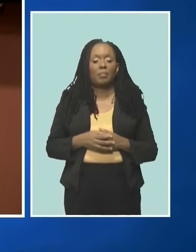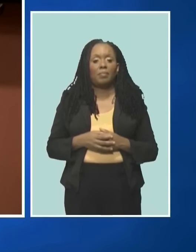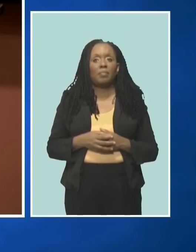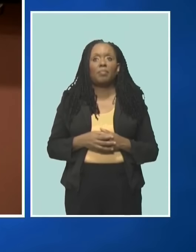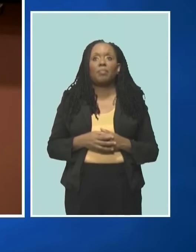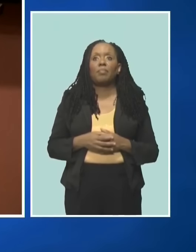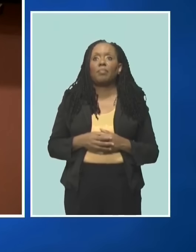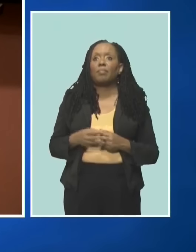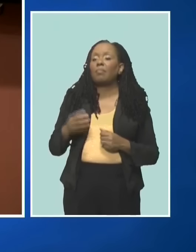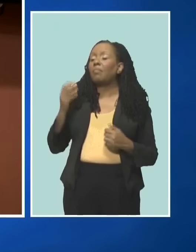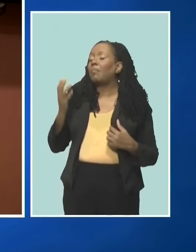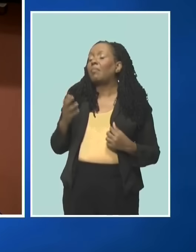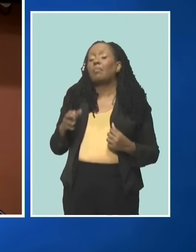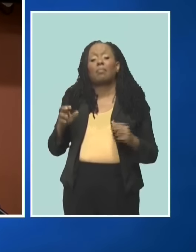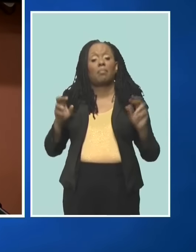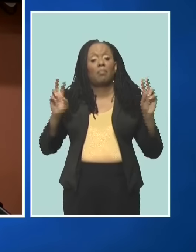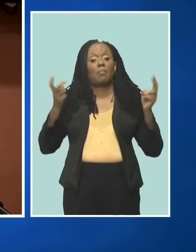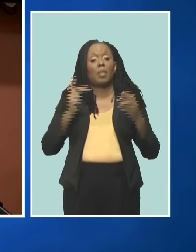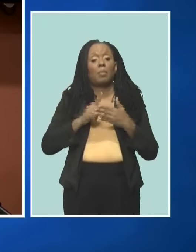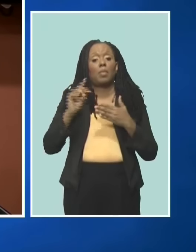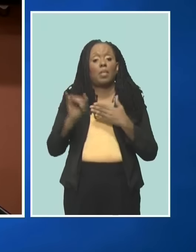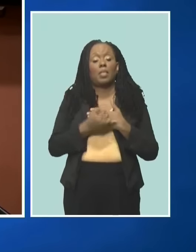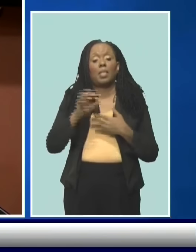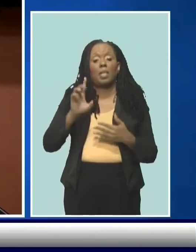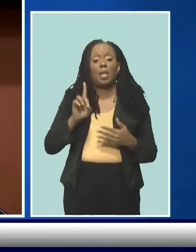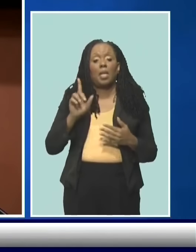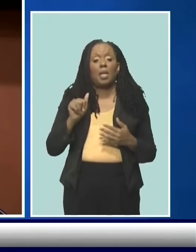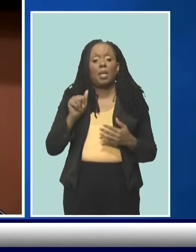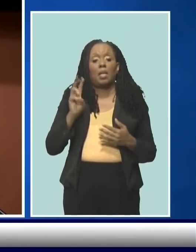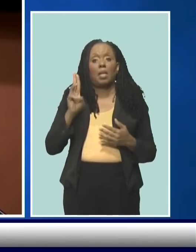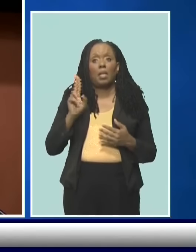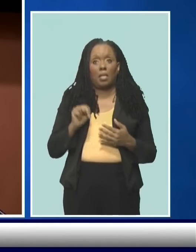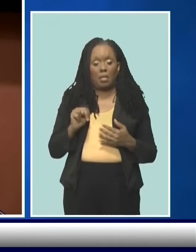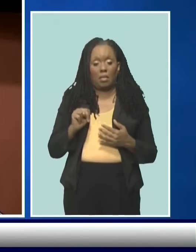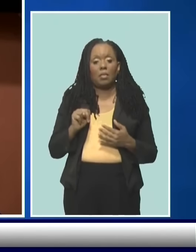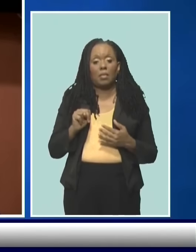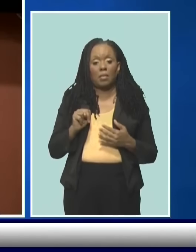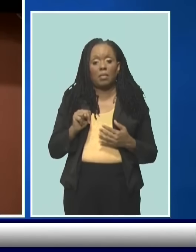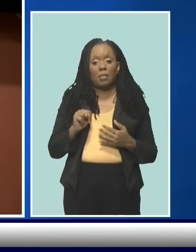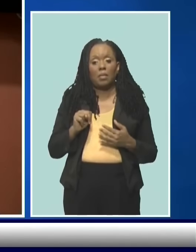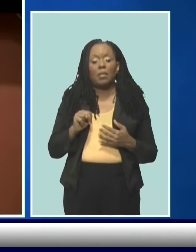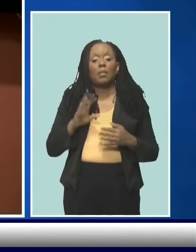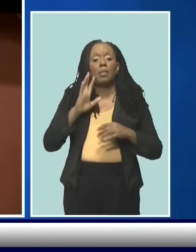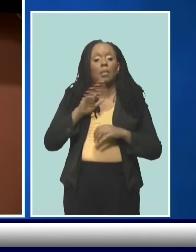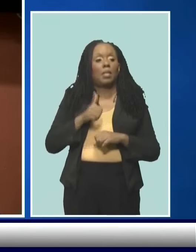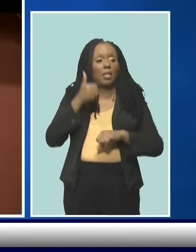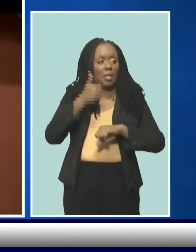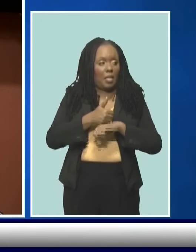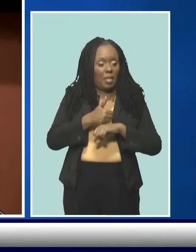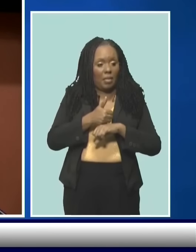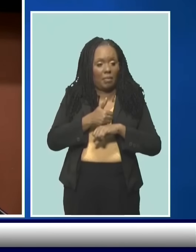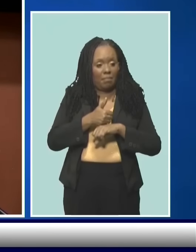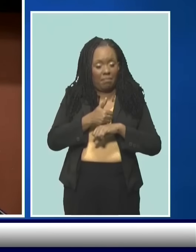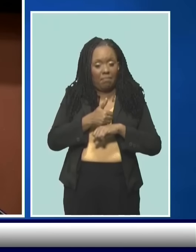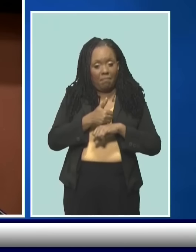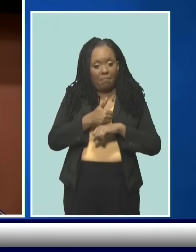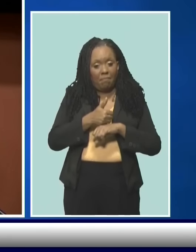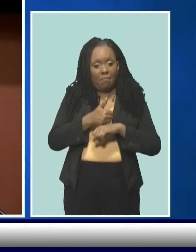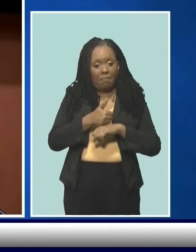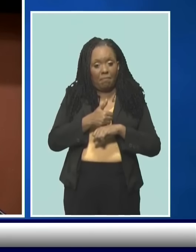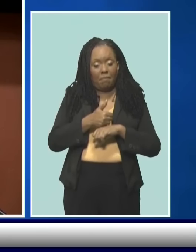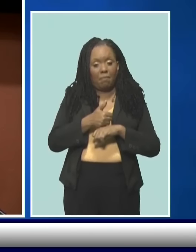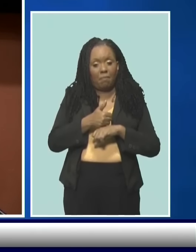Project Dawn was launched in Belle Plaine with some youngsters on the blocks at Belle Plaine. Over